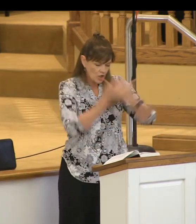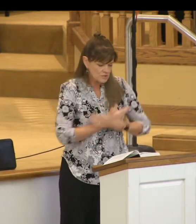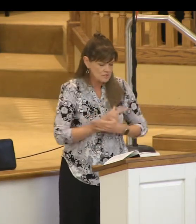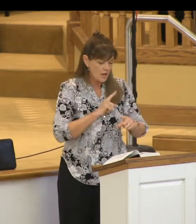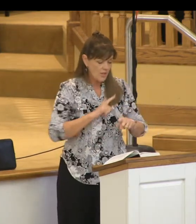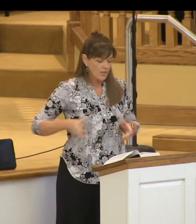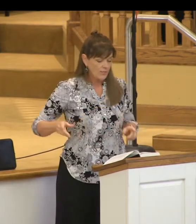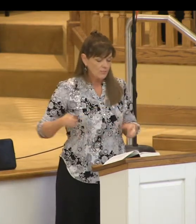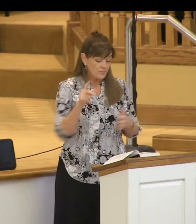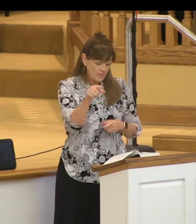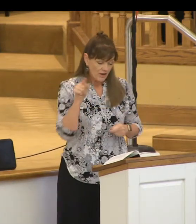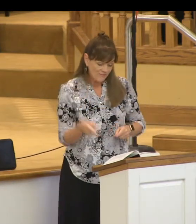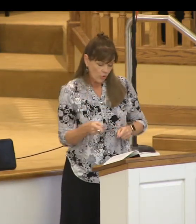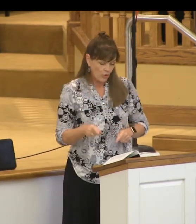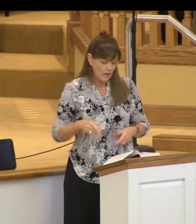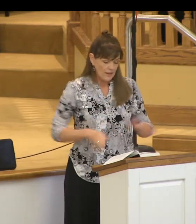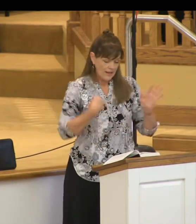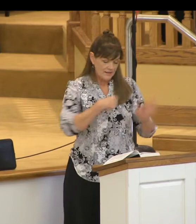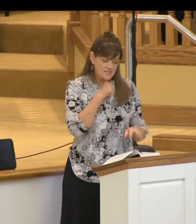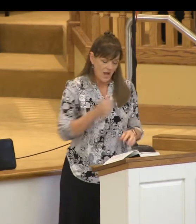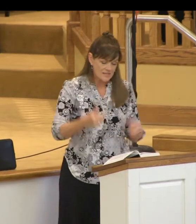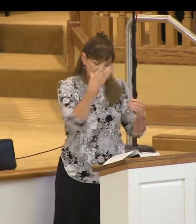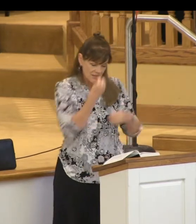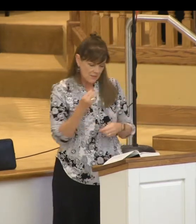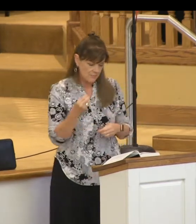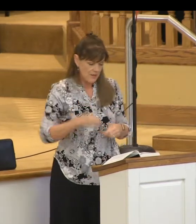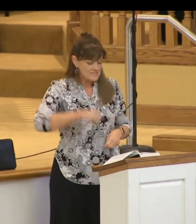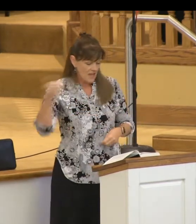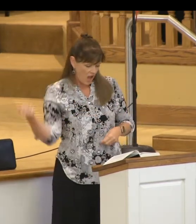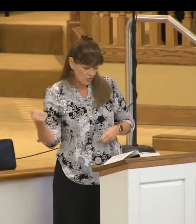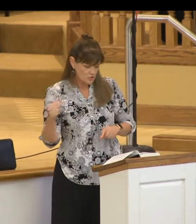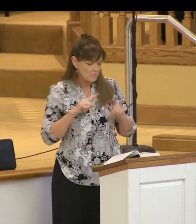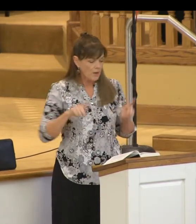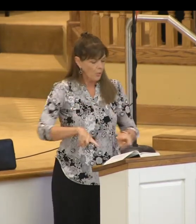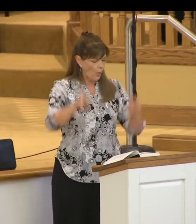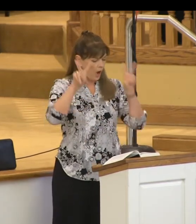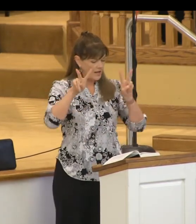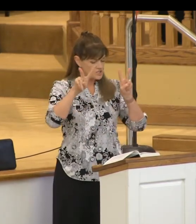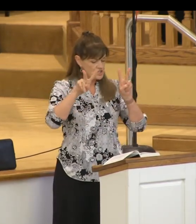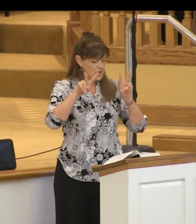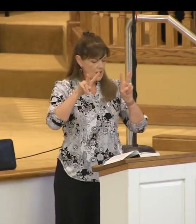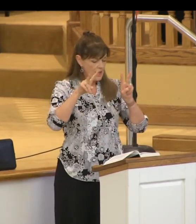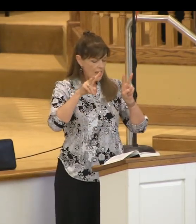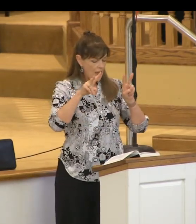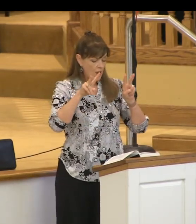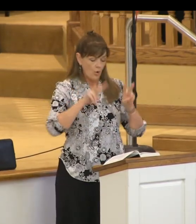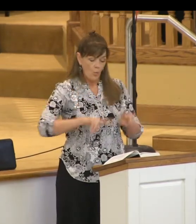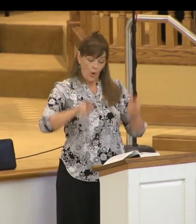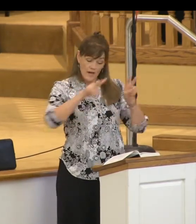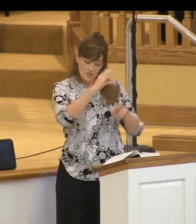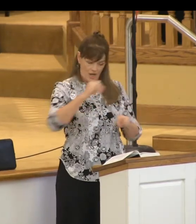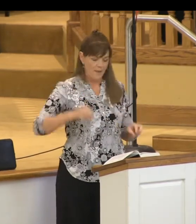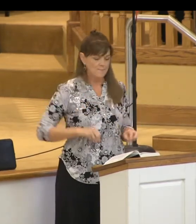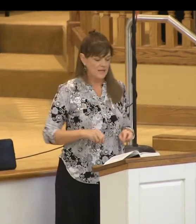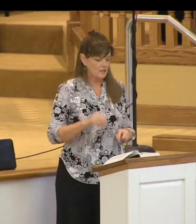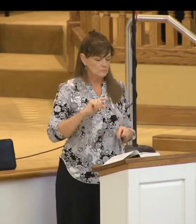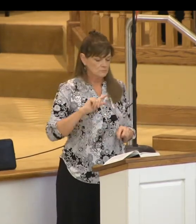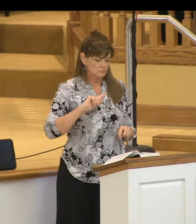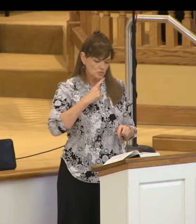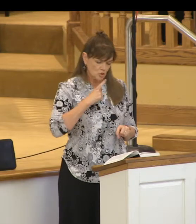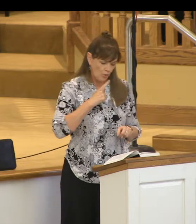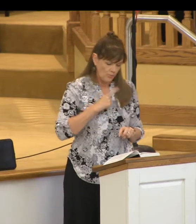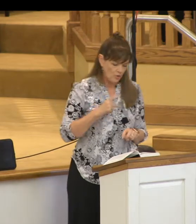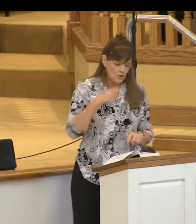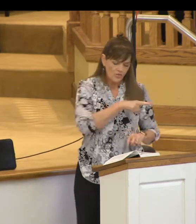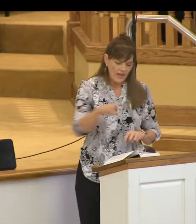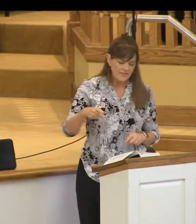Therefore, let us not sleep as do others, but let us watch. Let us what? And be sober, for they that sleep, sleep